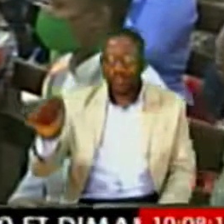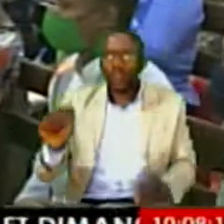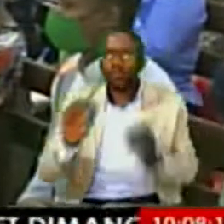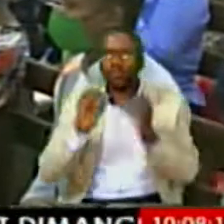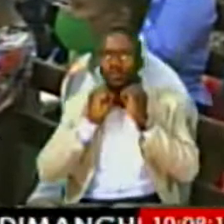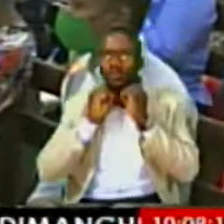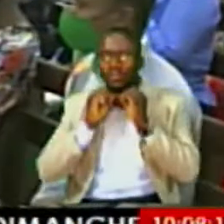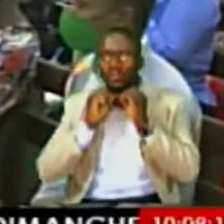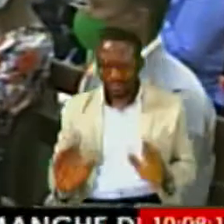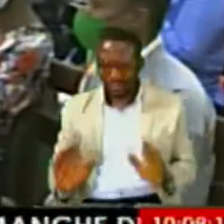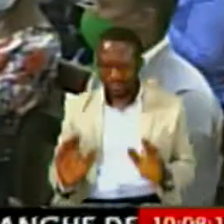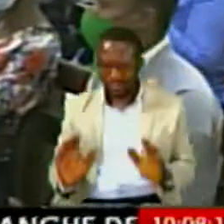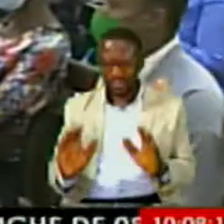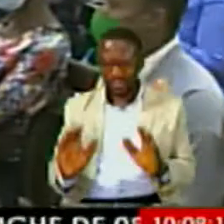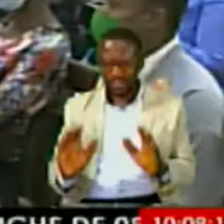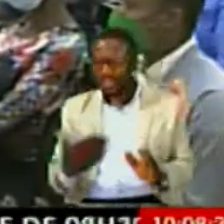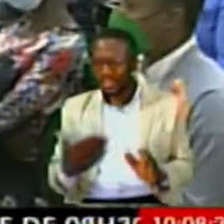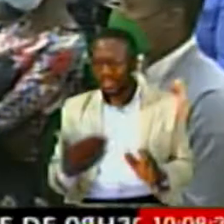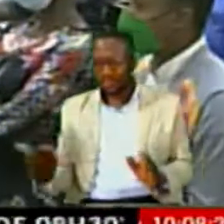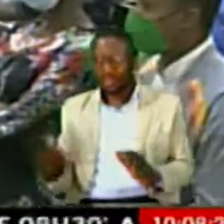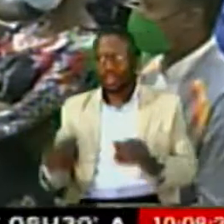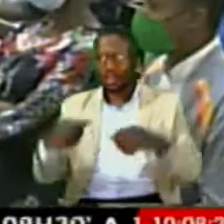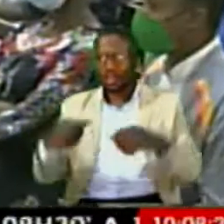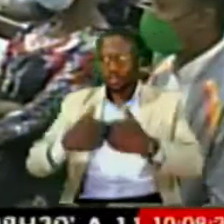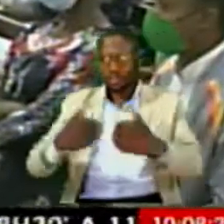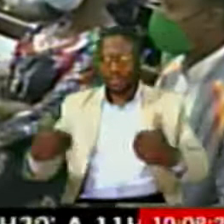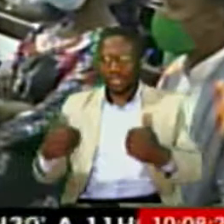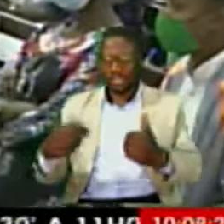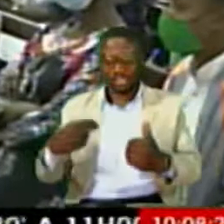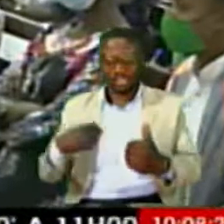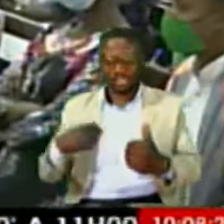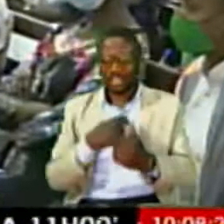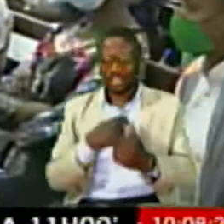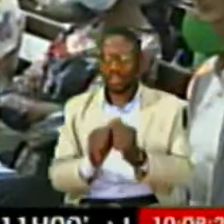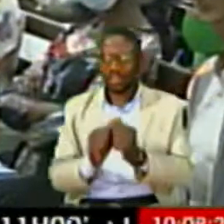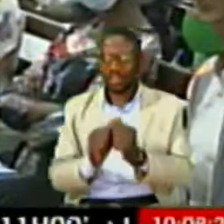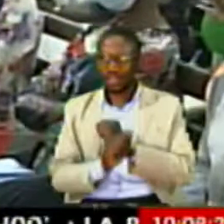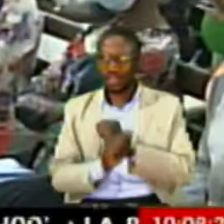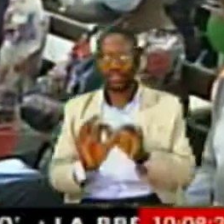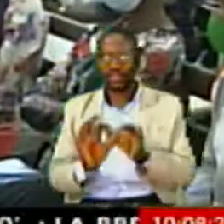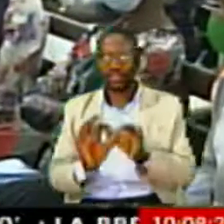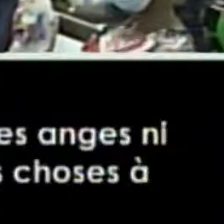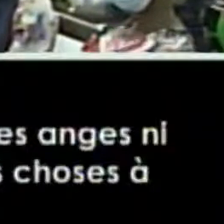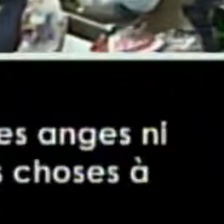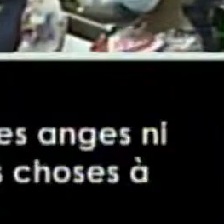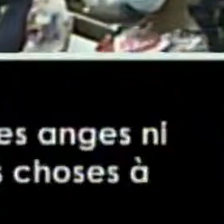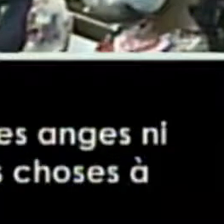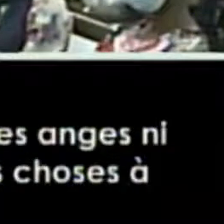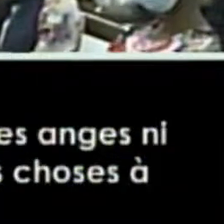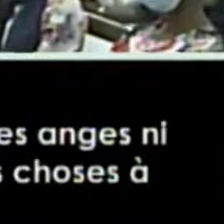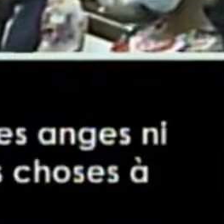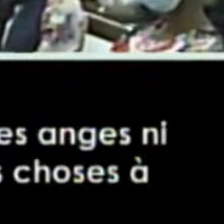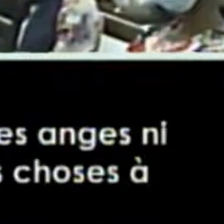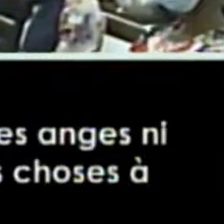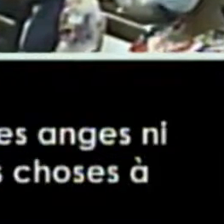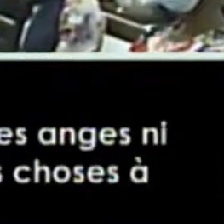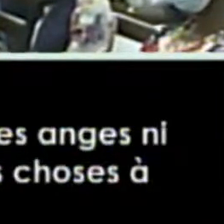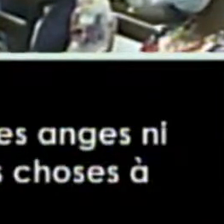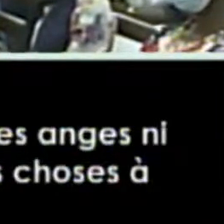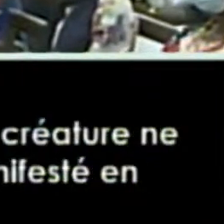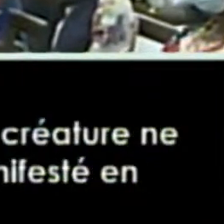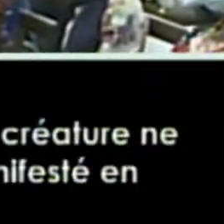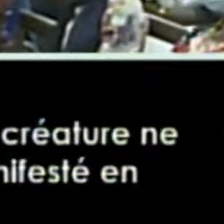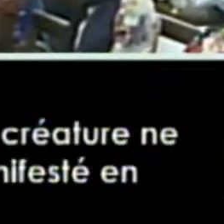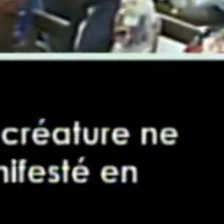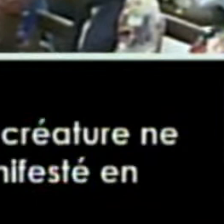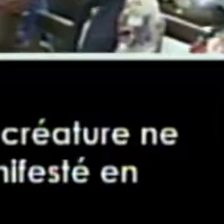Dieu. He said nothing can separate us from the love of God. Ni la puissance, minor powers, ni la hauteur, no height, ni